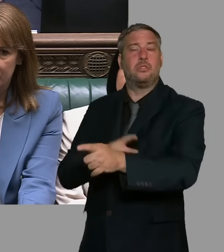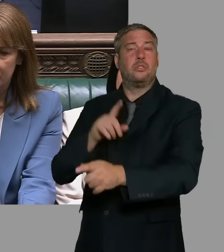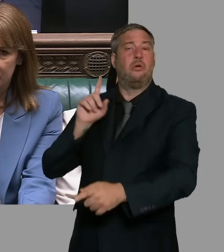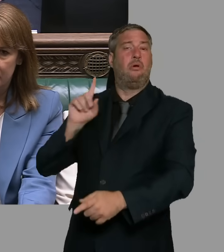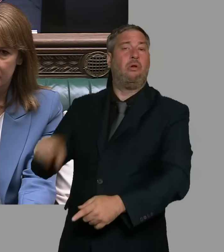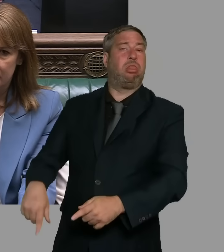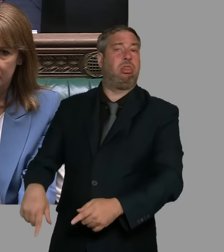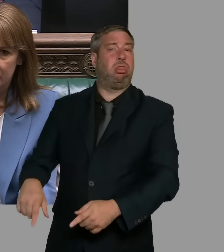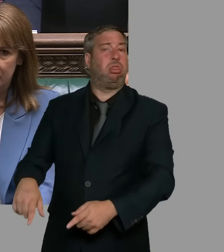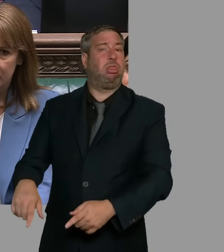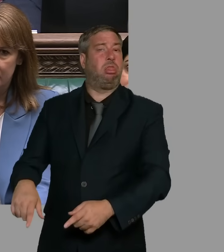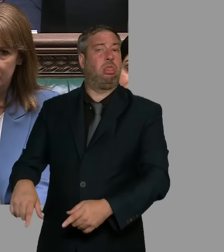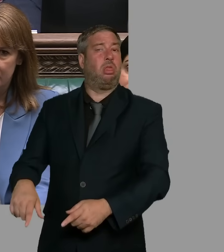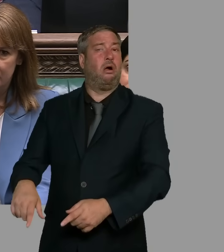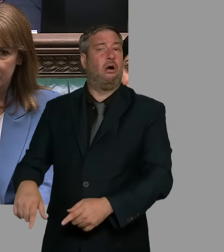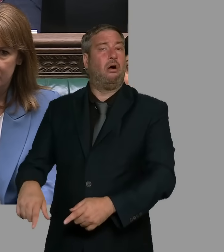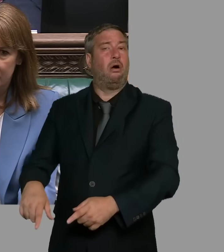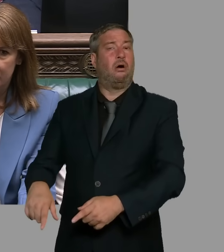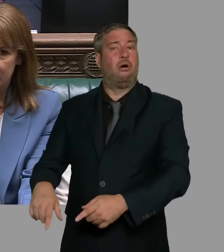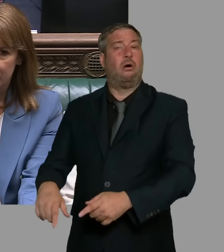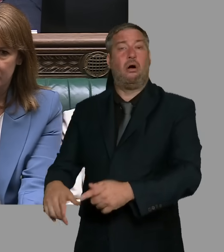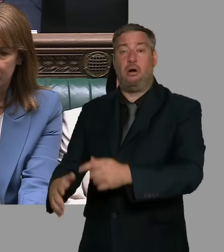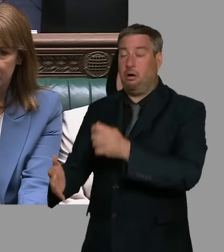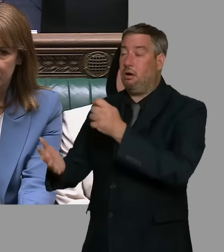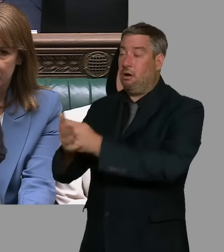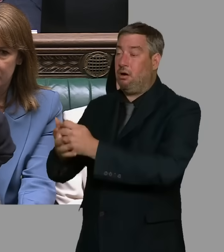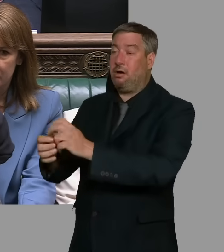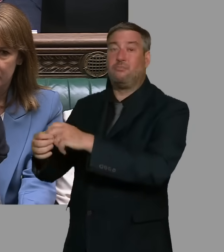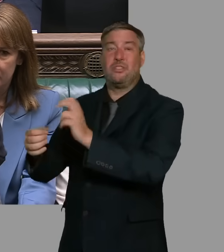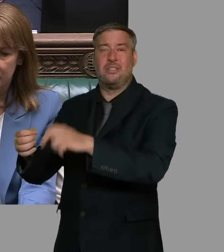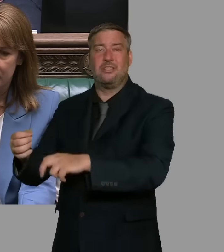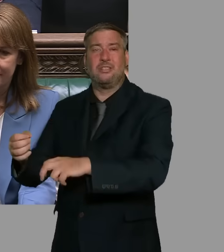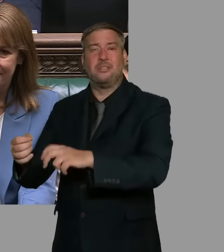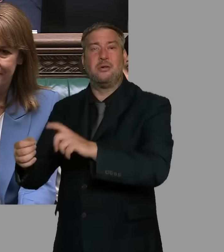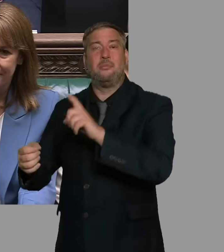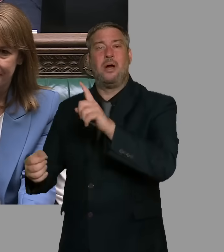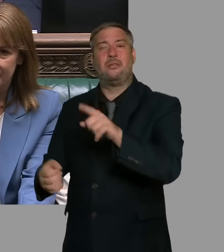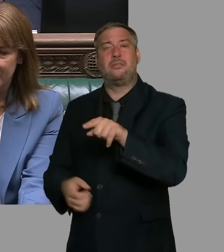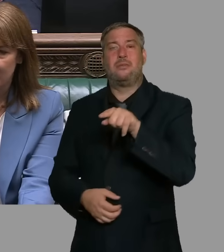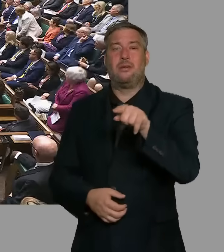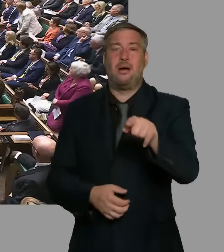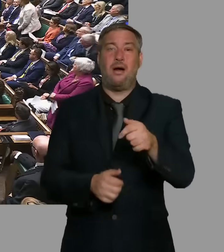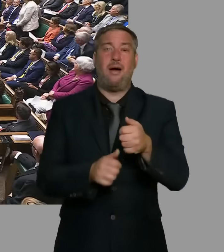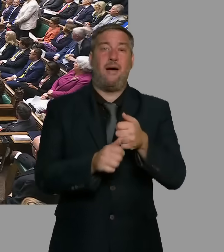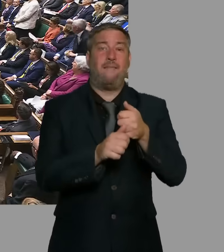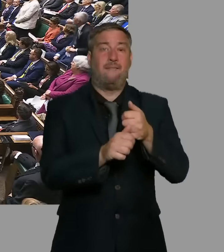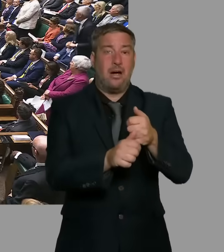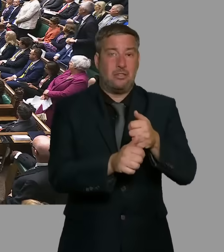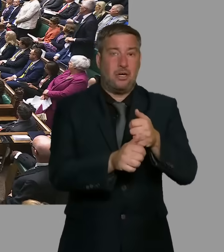code. And she still sits on their front bench. That is the difference.